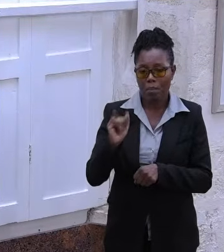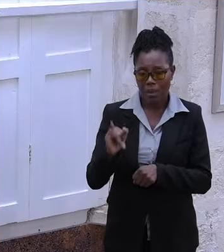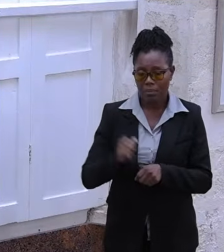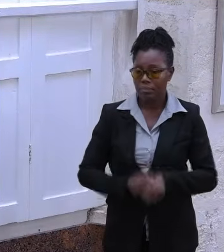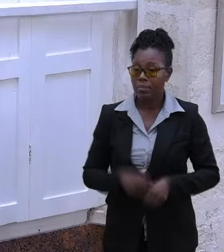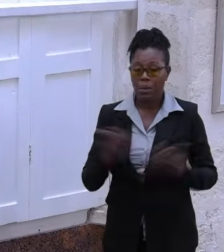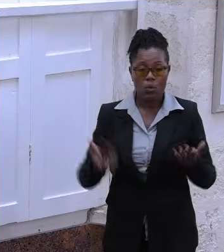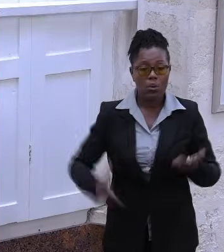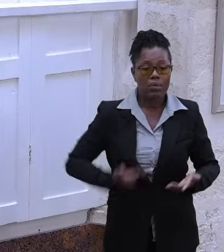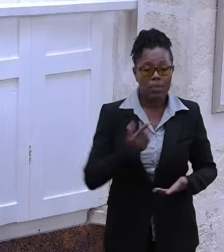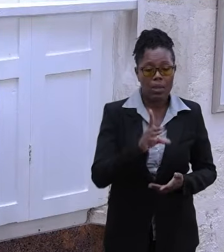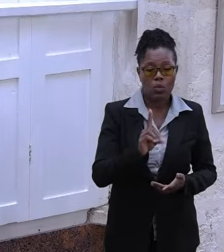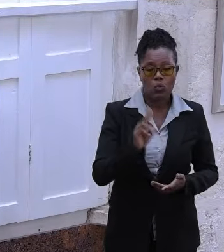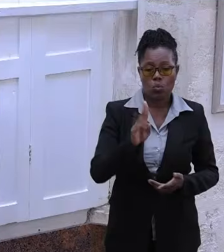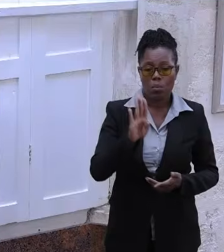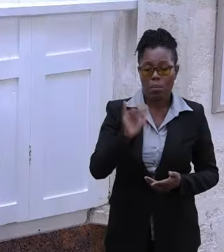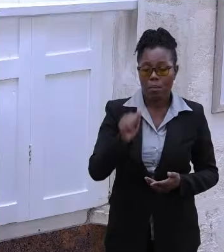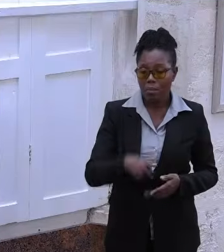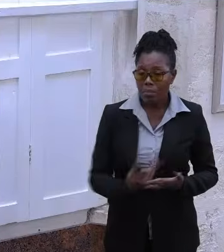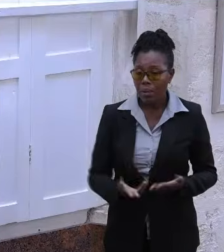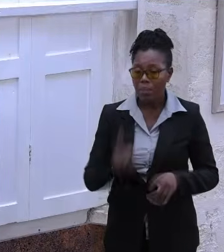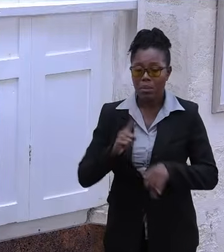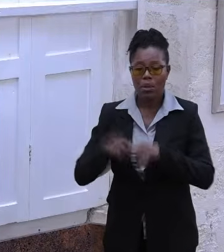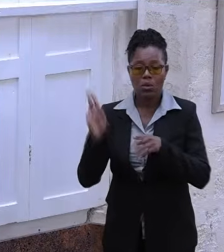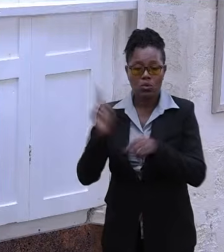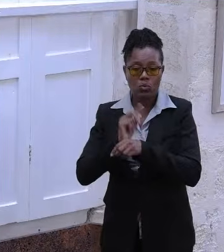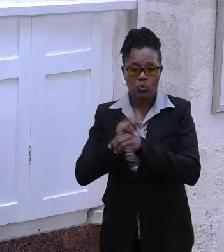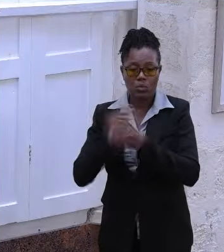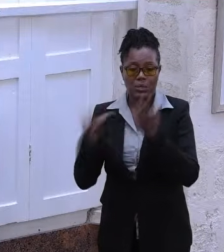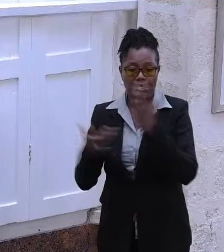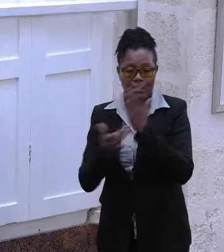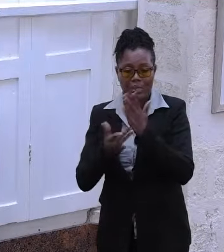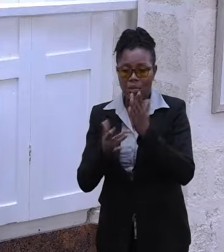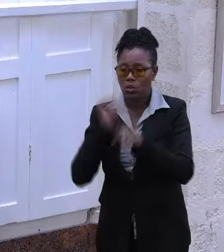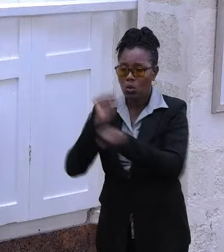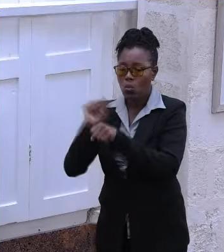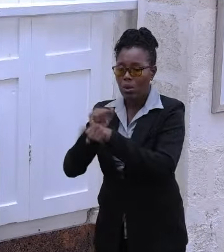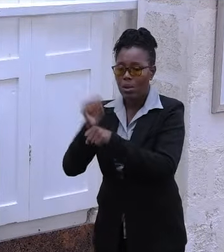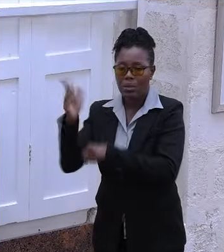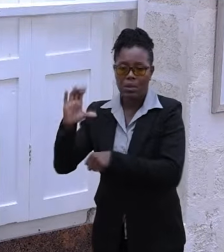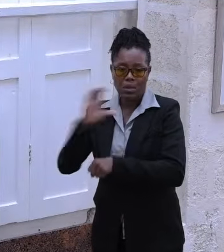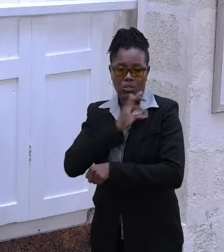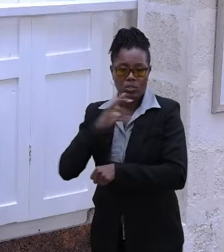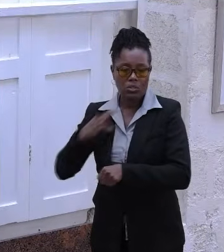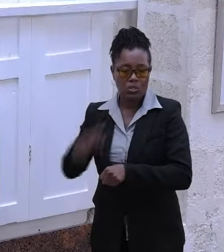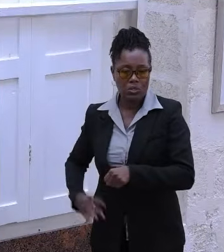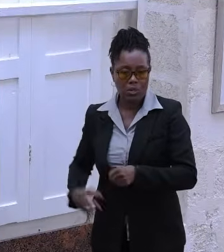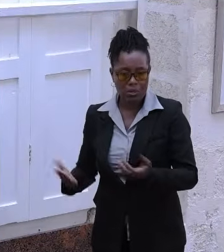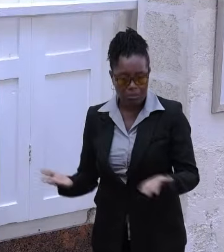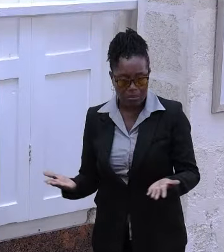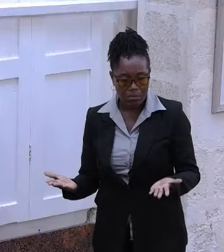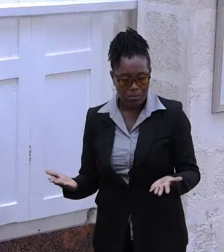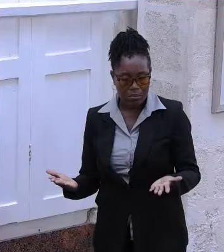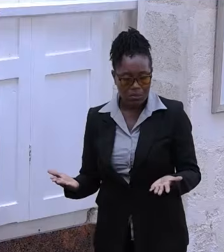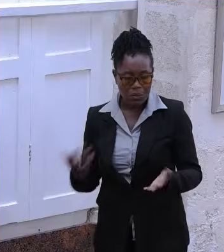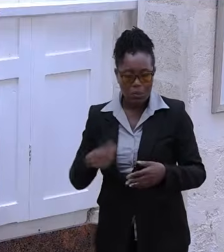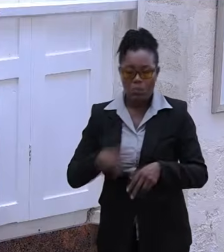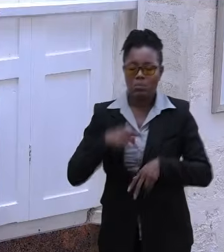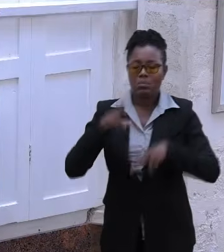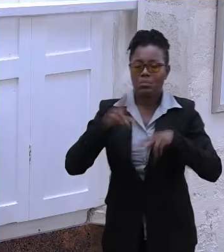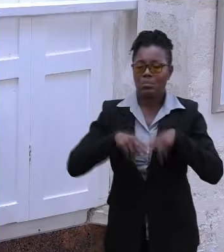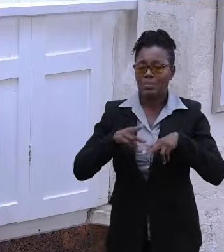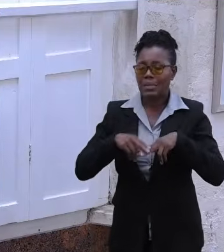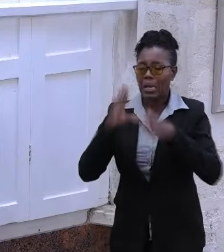working in China as a result of technology. So we can sit here and speak of